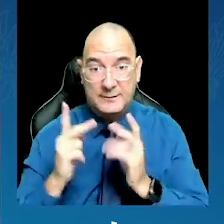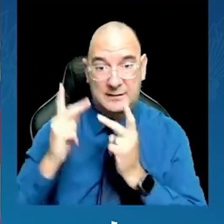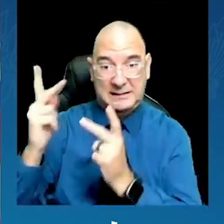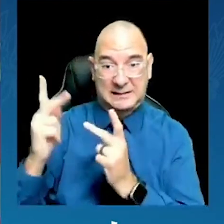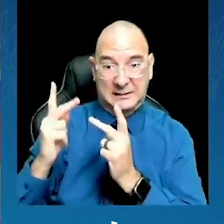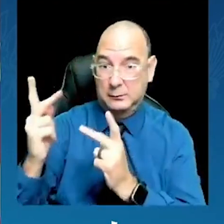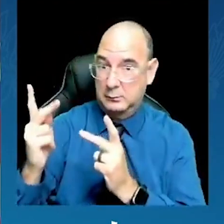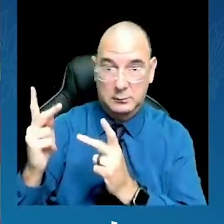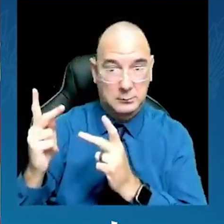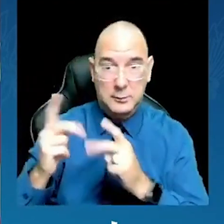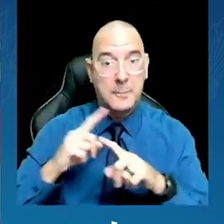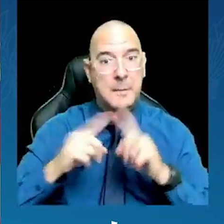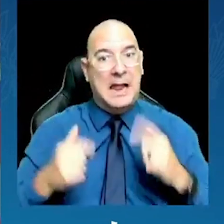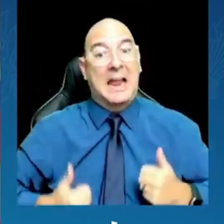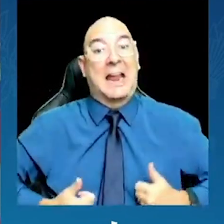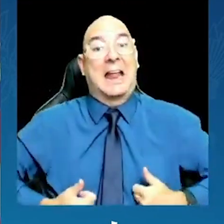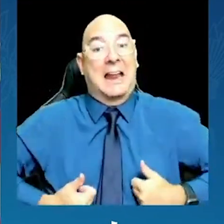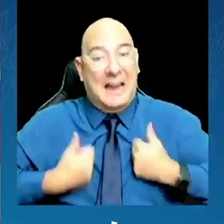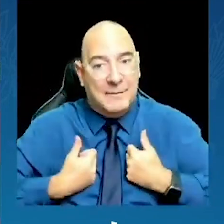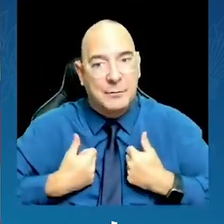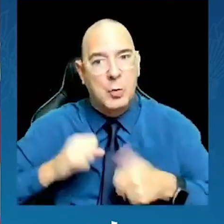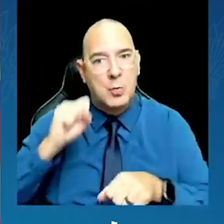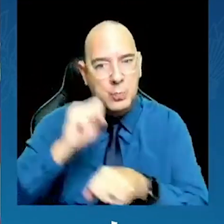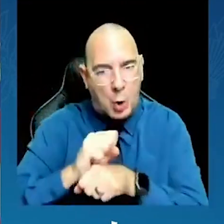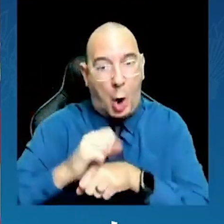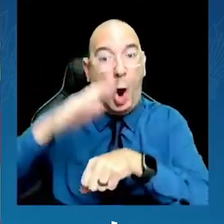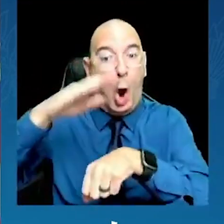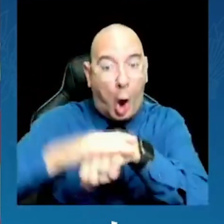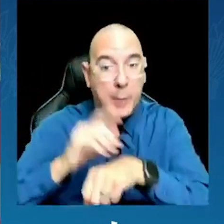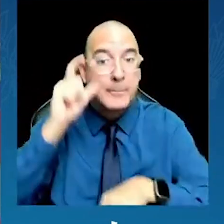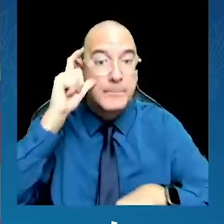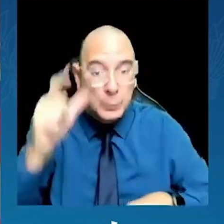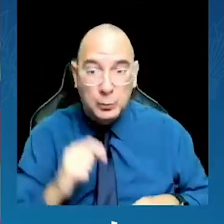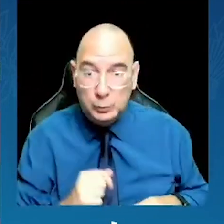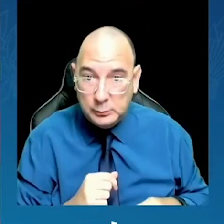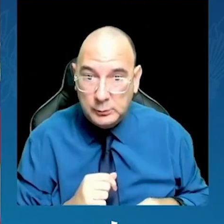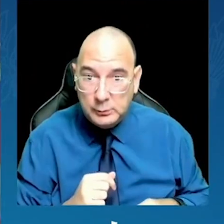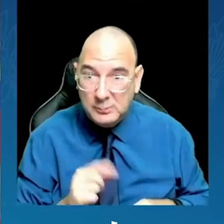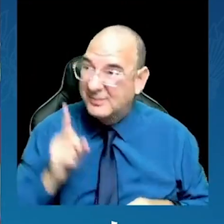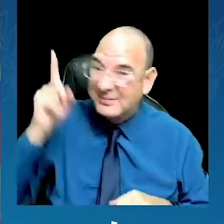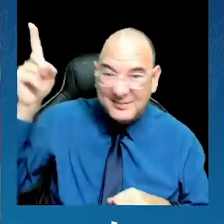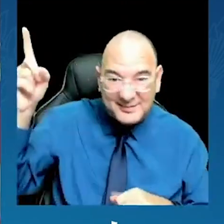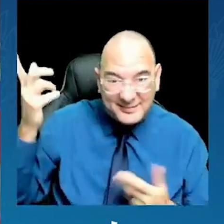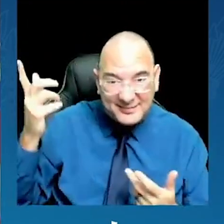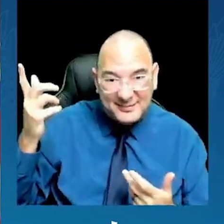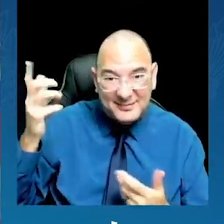to work on the moon. Think about that. The Artemis program,